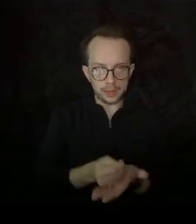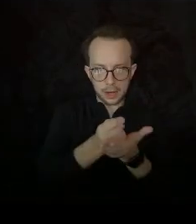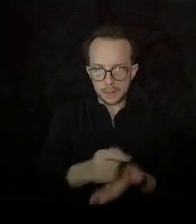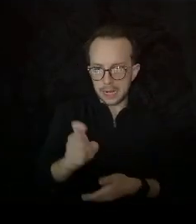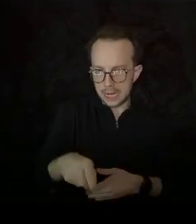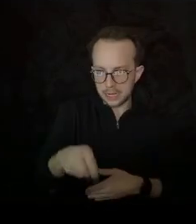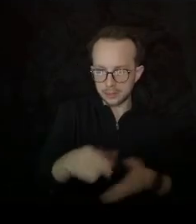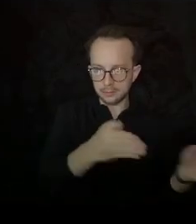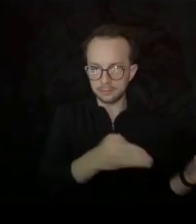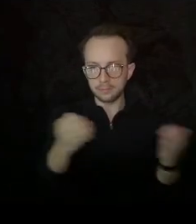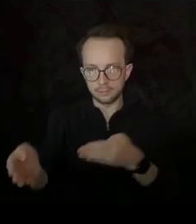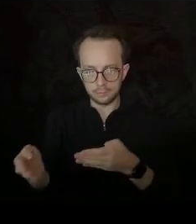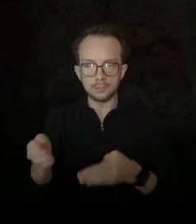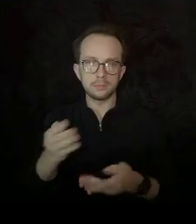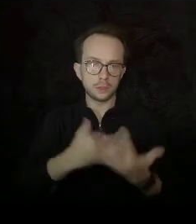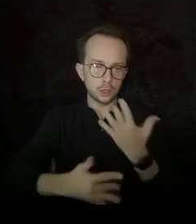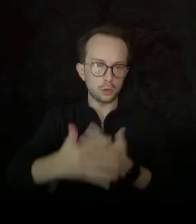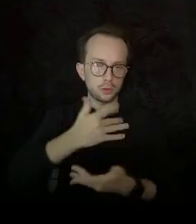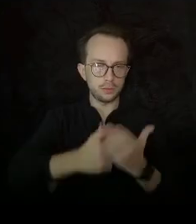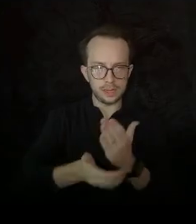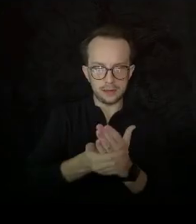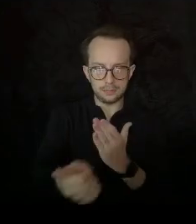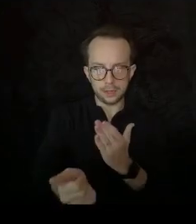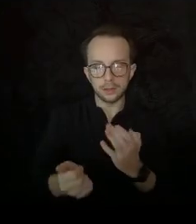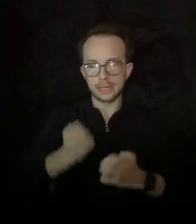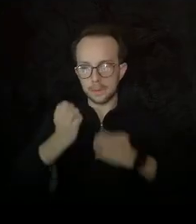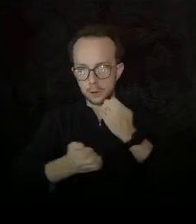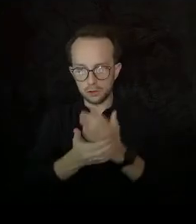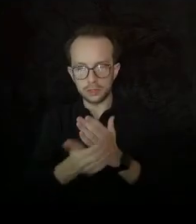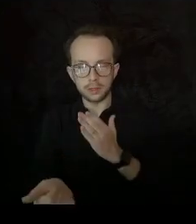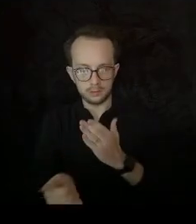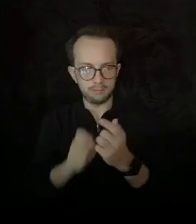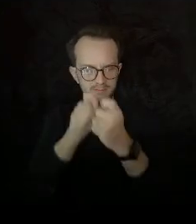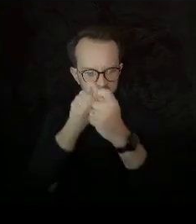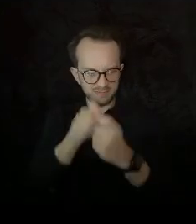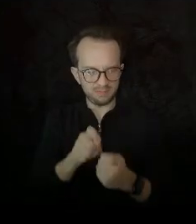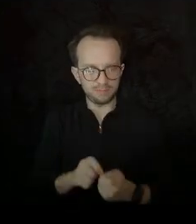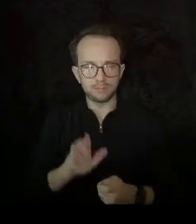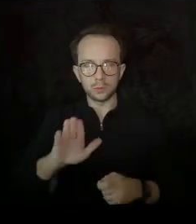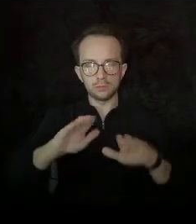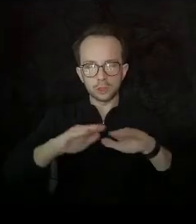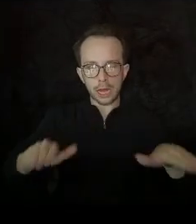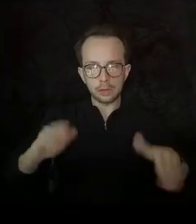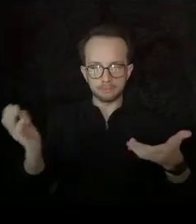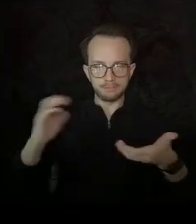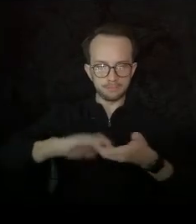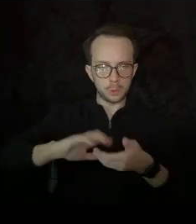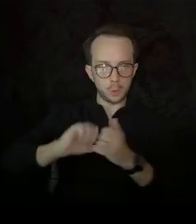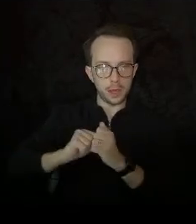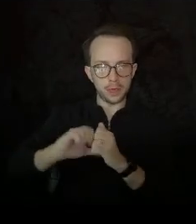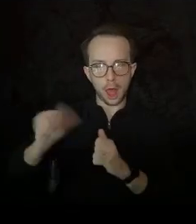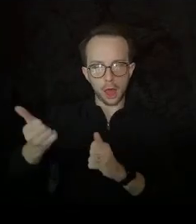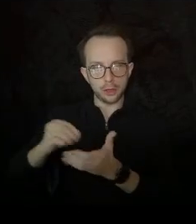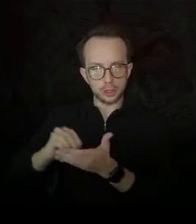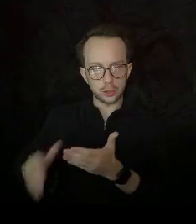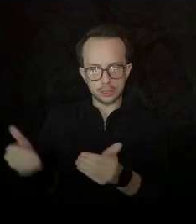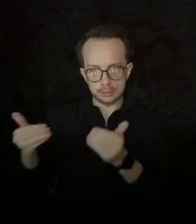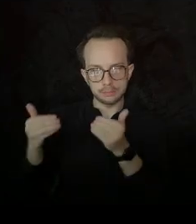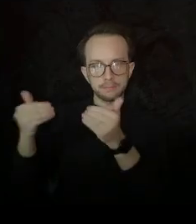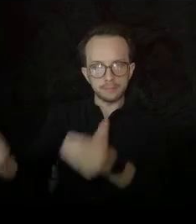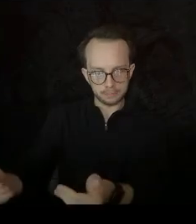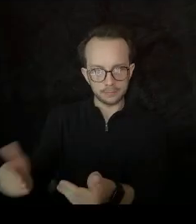Social and emotional skills. Details about how your child works together with others and their behavior at